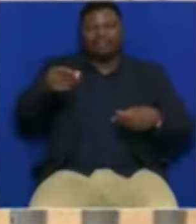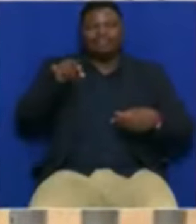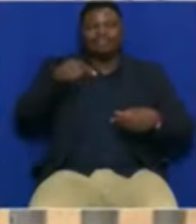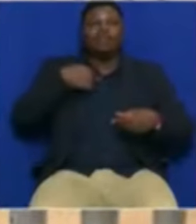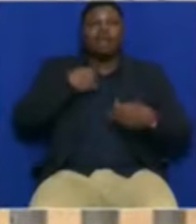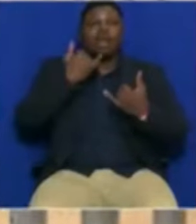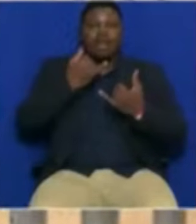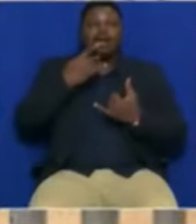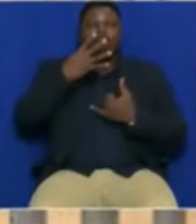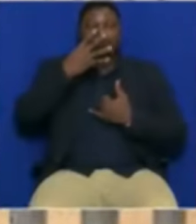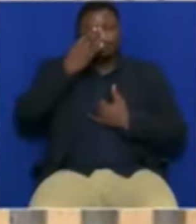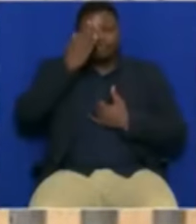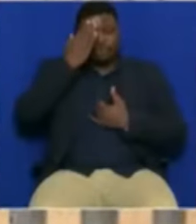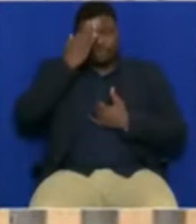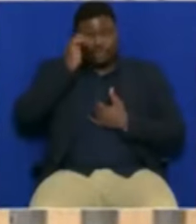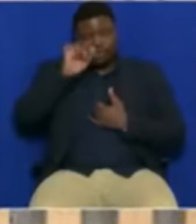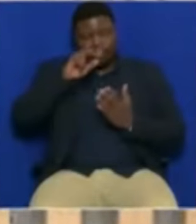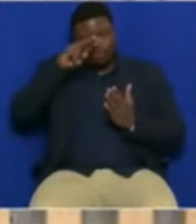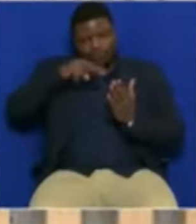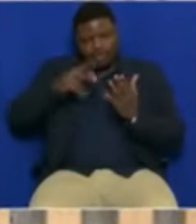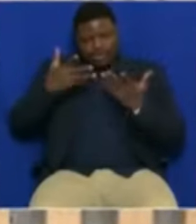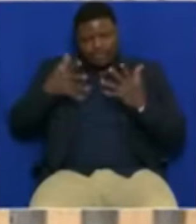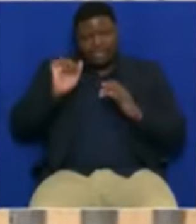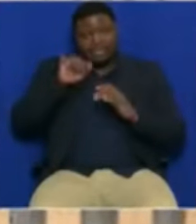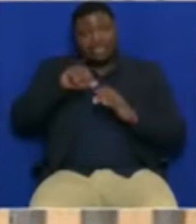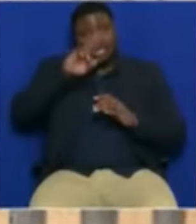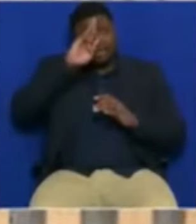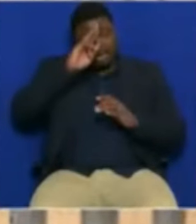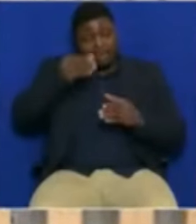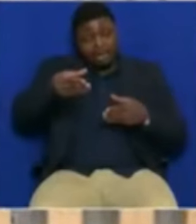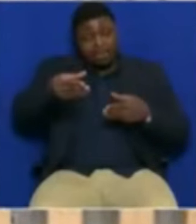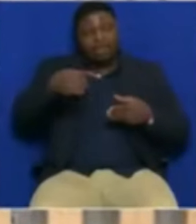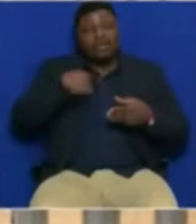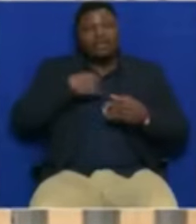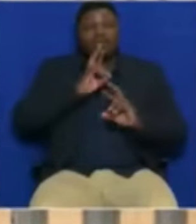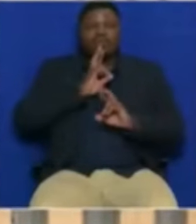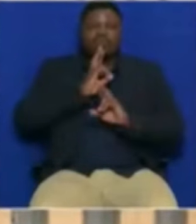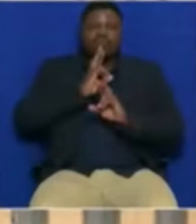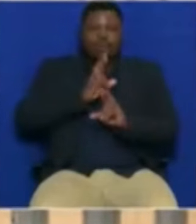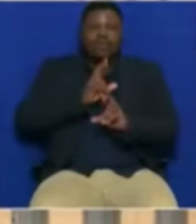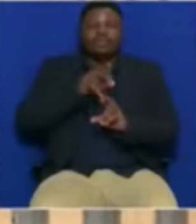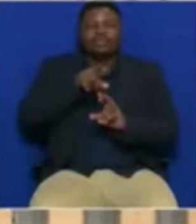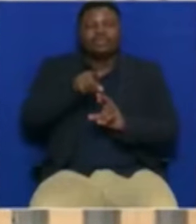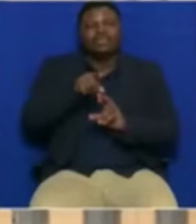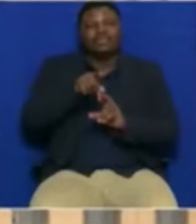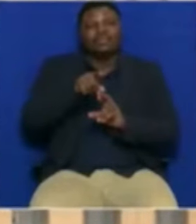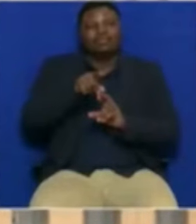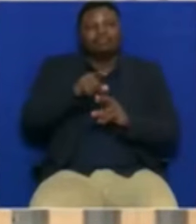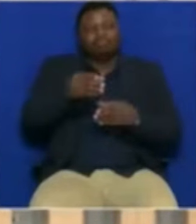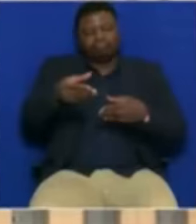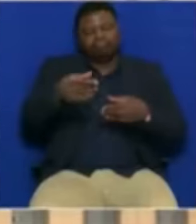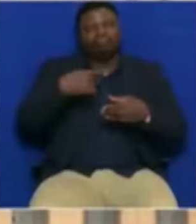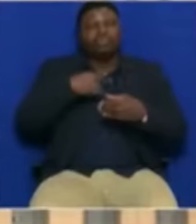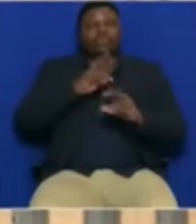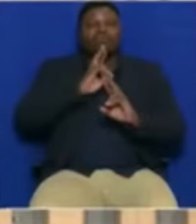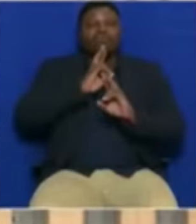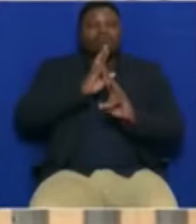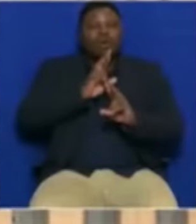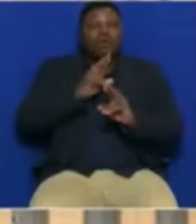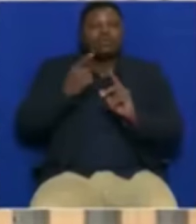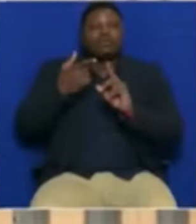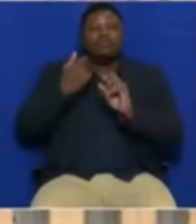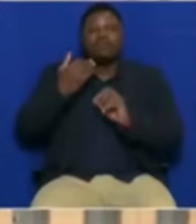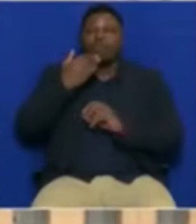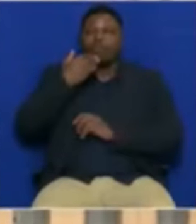a report in its entirety. It's a report of Lieutenant General Jacobs, as